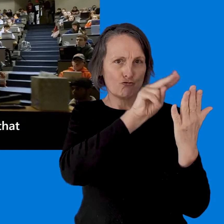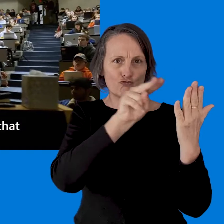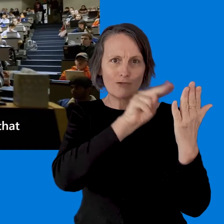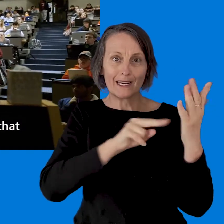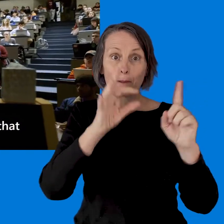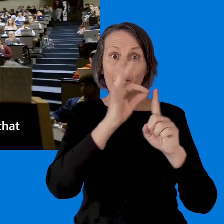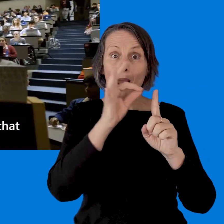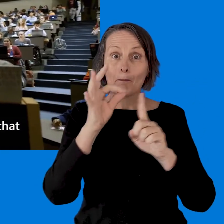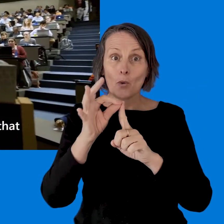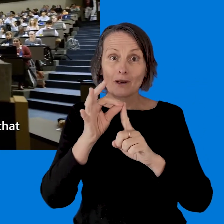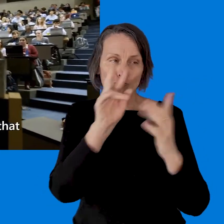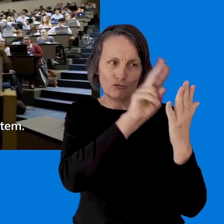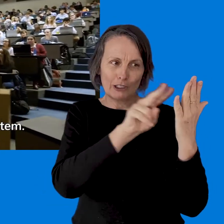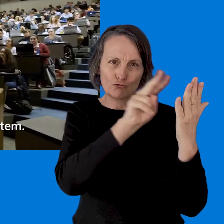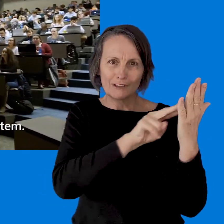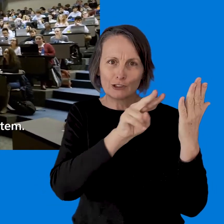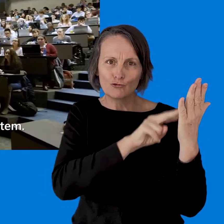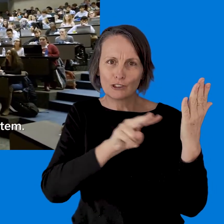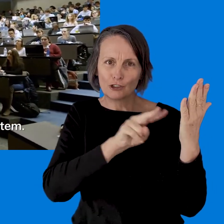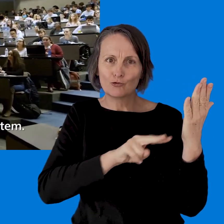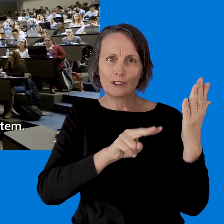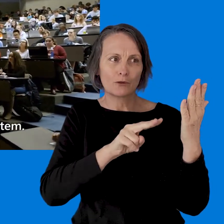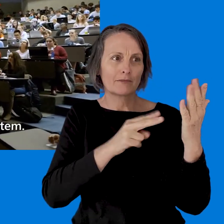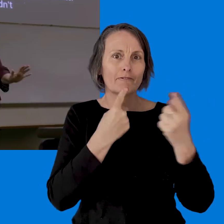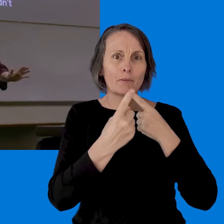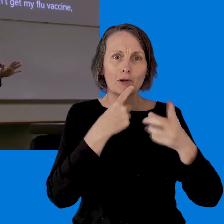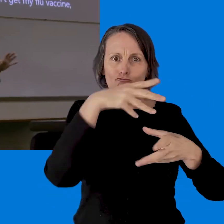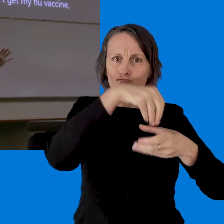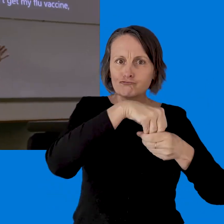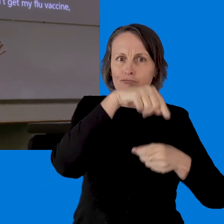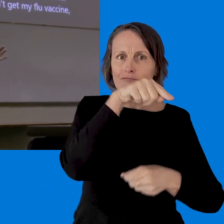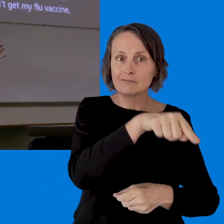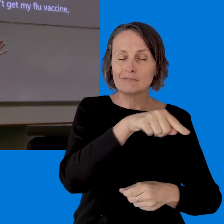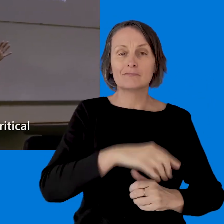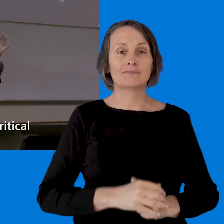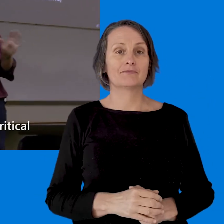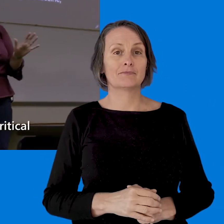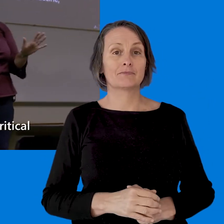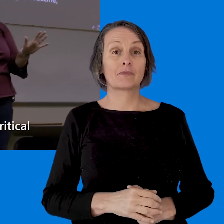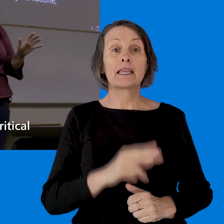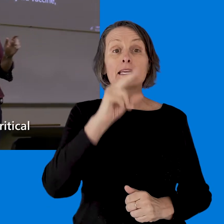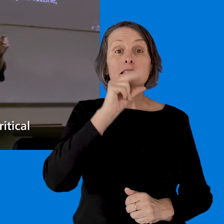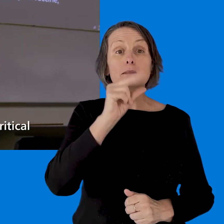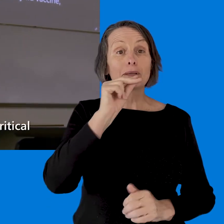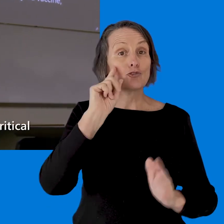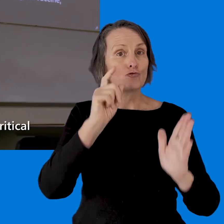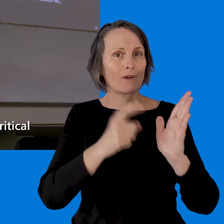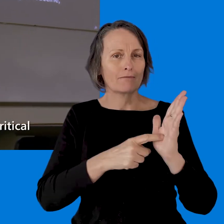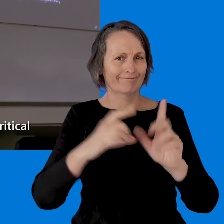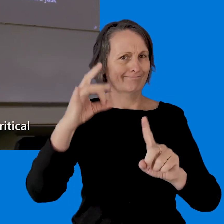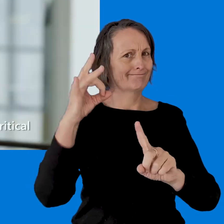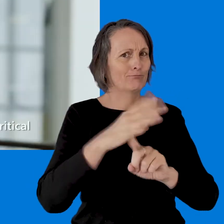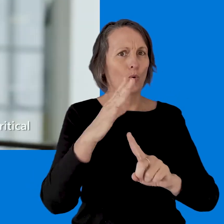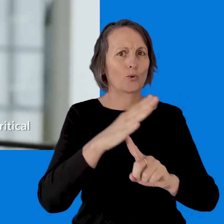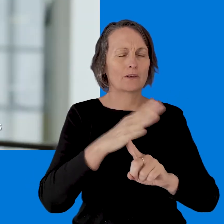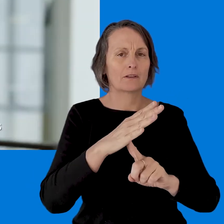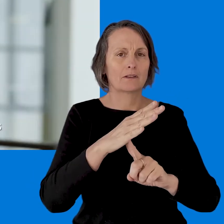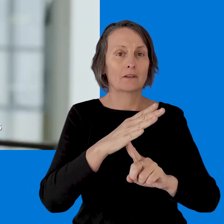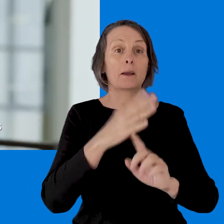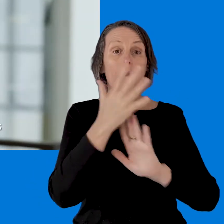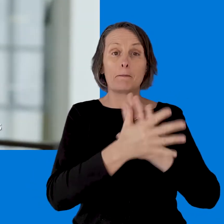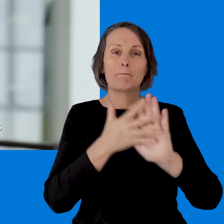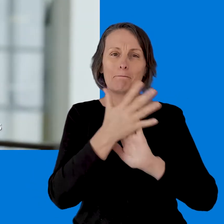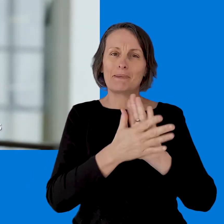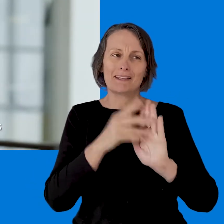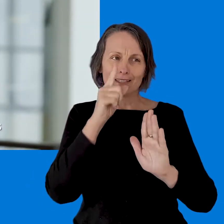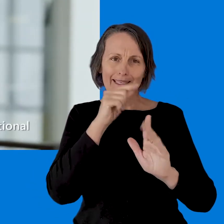the content and everything that you have within the PowerPoint system. The custom speech recognition is critical for